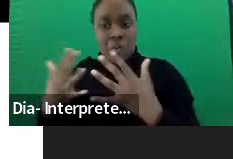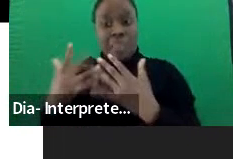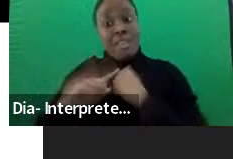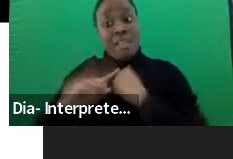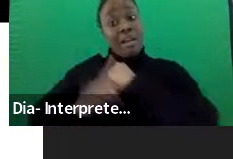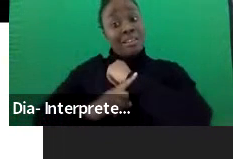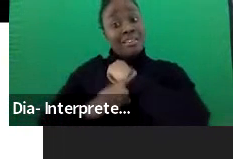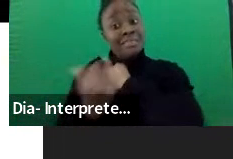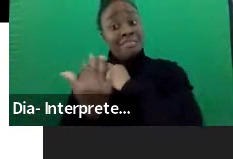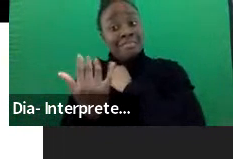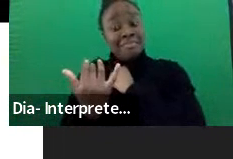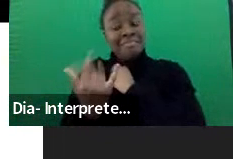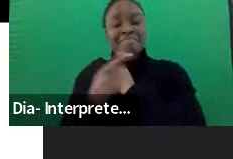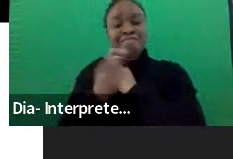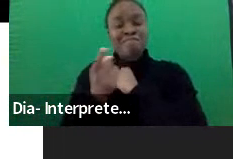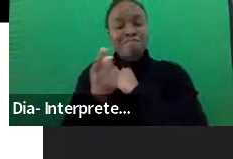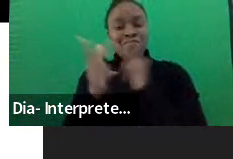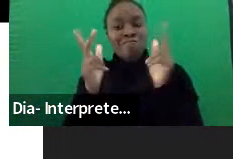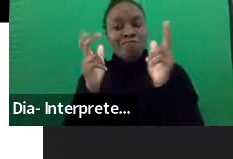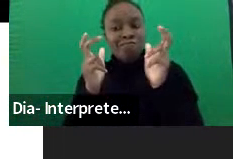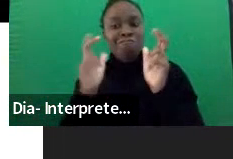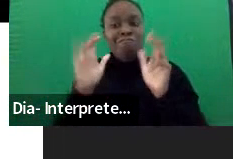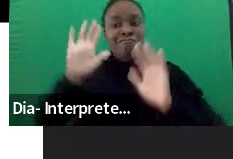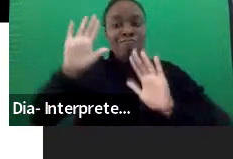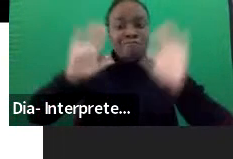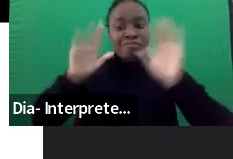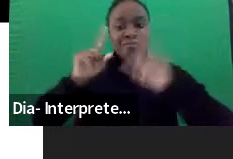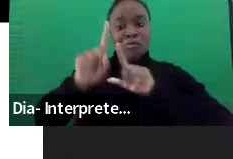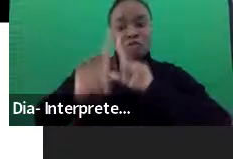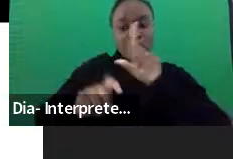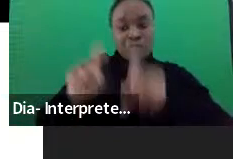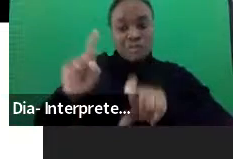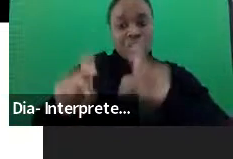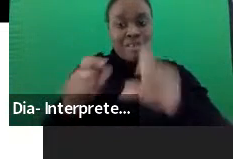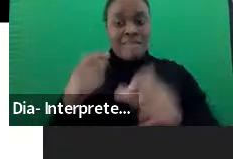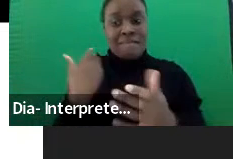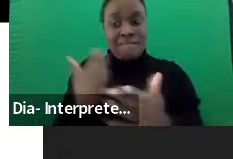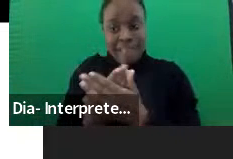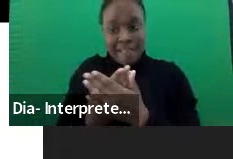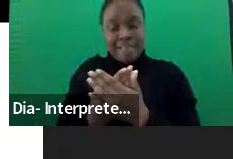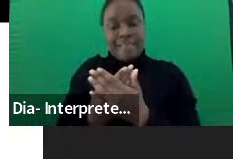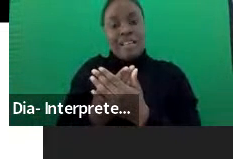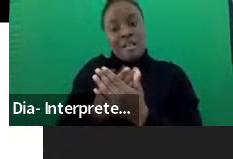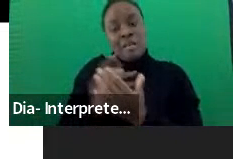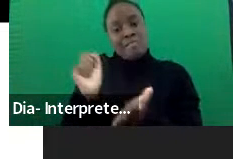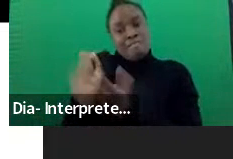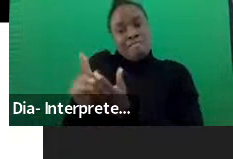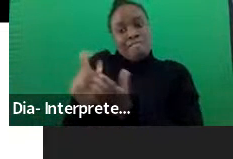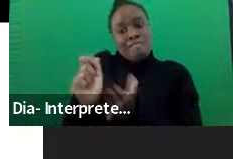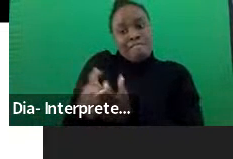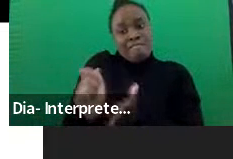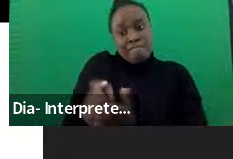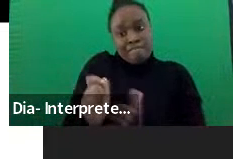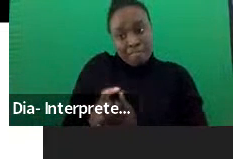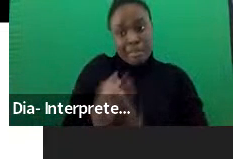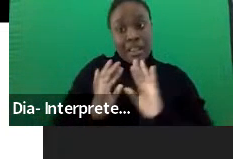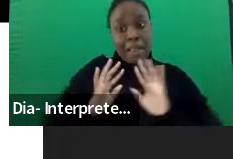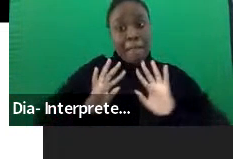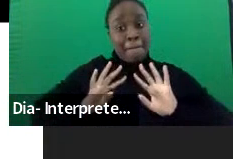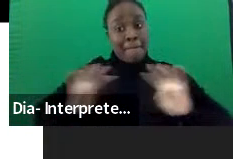the benefit of raising questions, which will be competently filled by the panel of